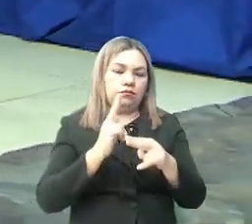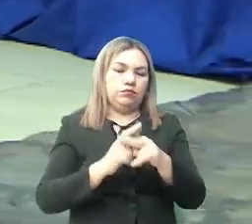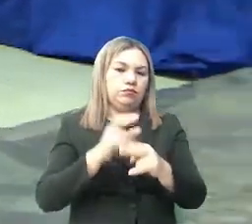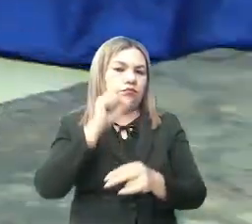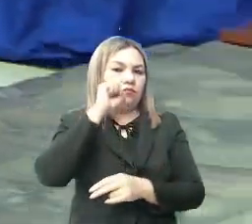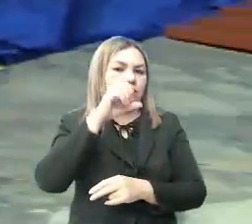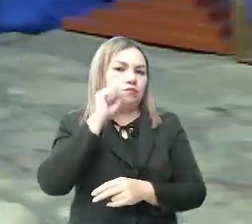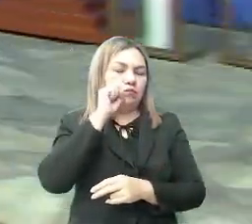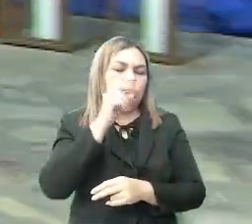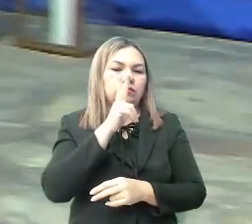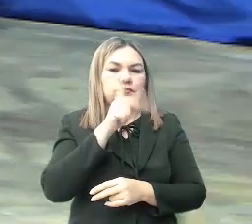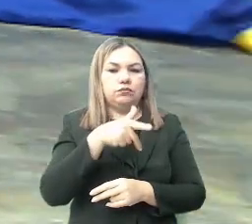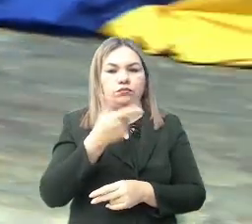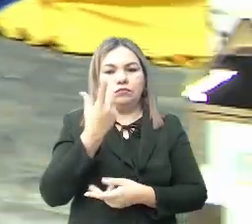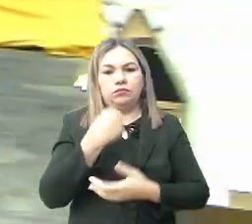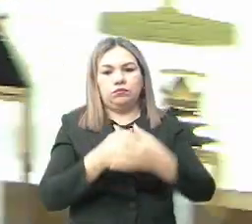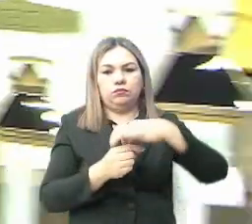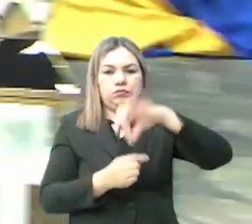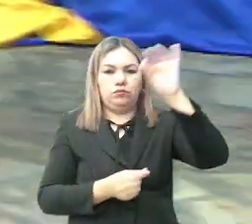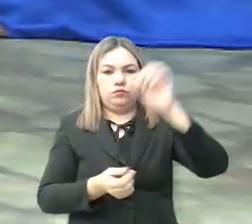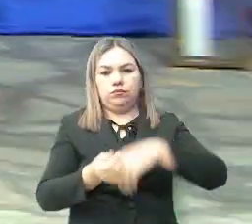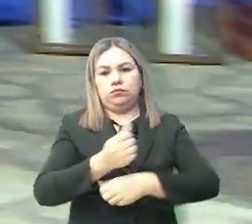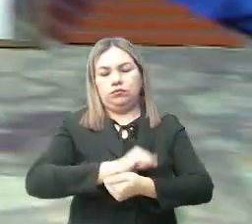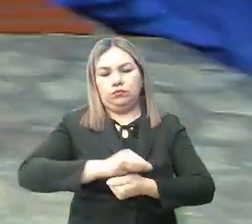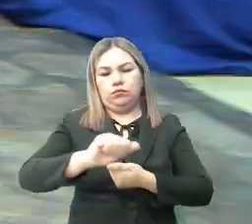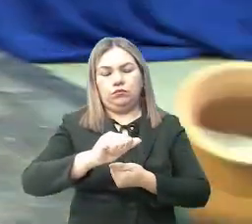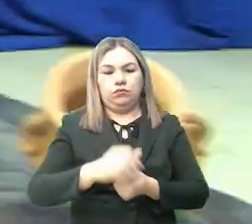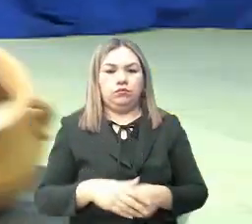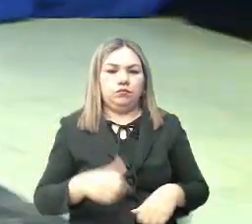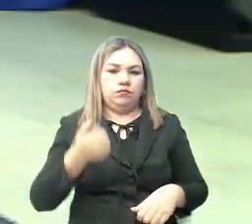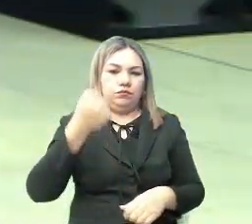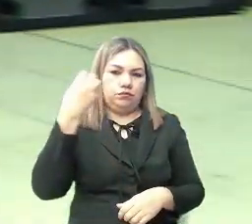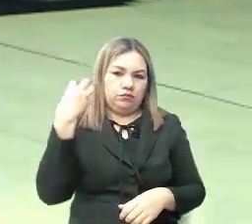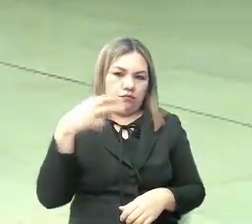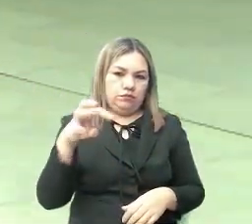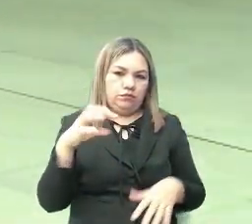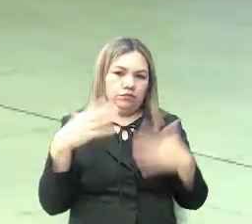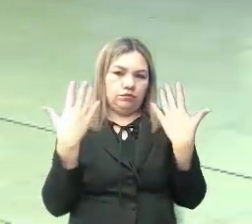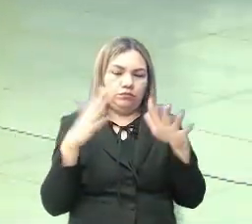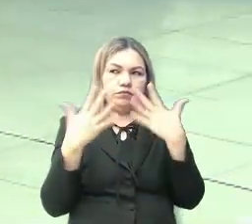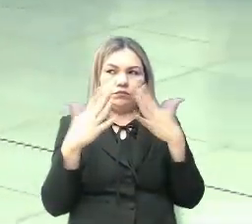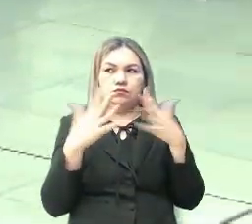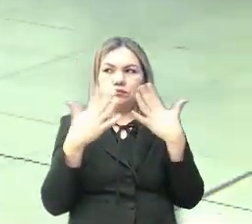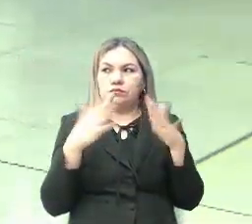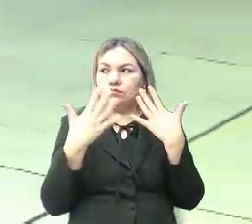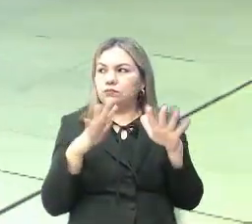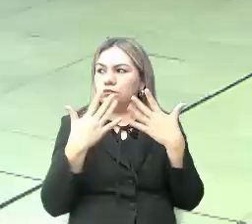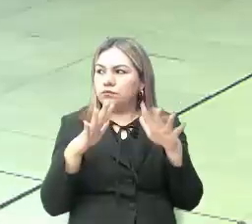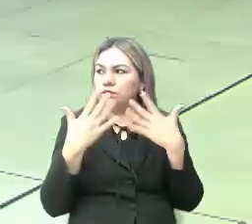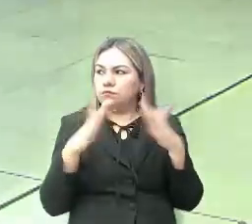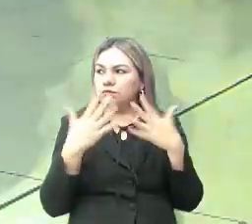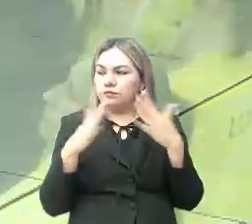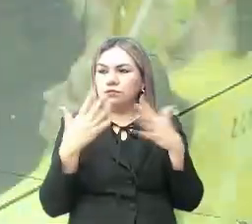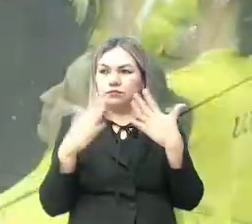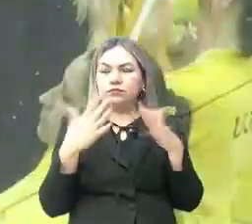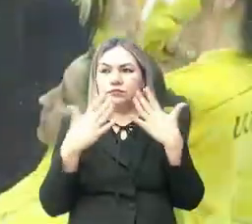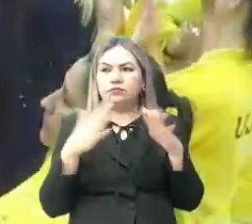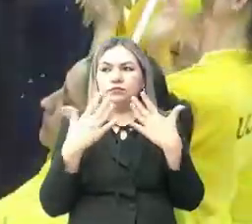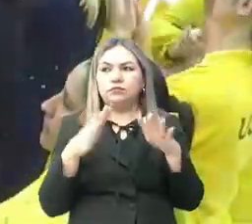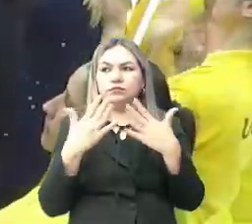the name of the Father, the Son, and the Holy Spirit. Amen. How many of you give a great round of applause to the